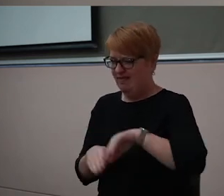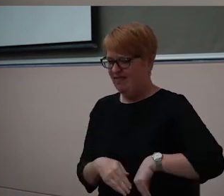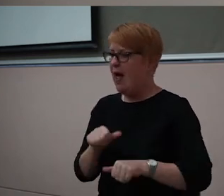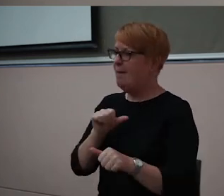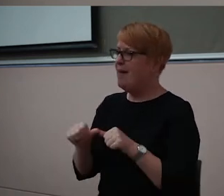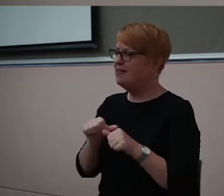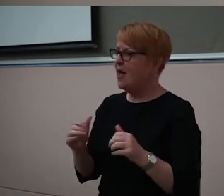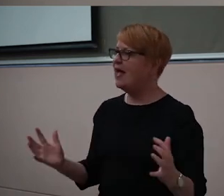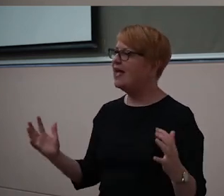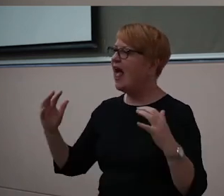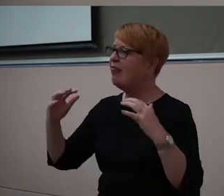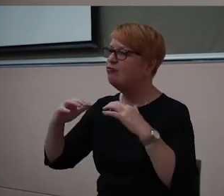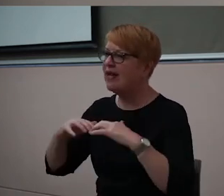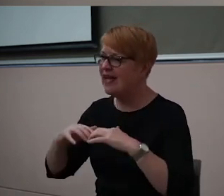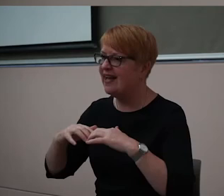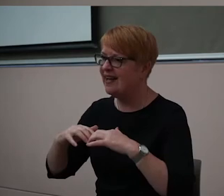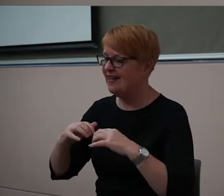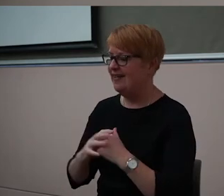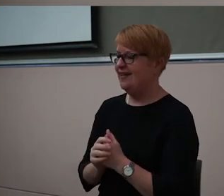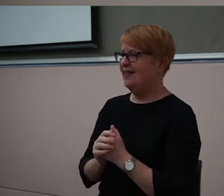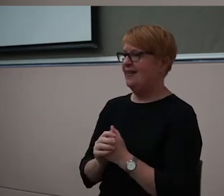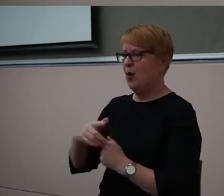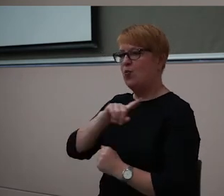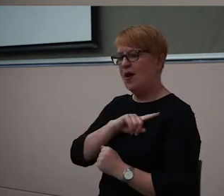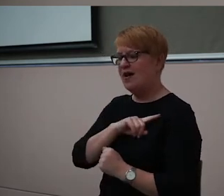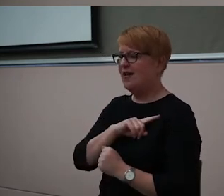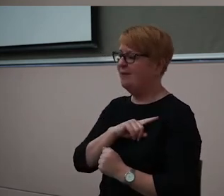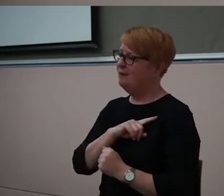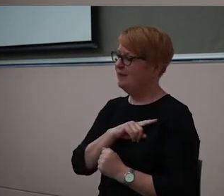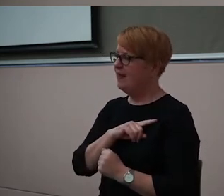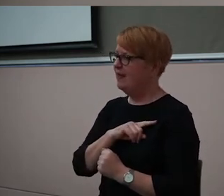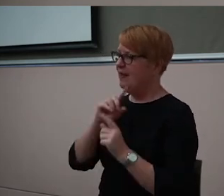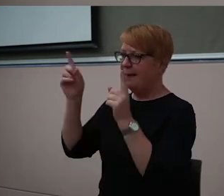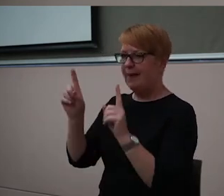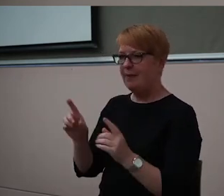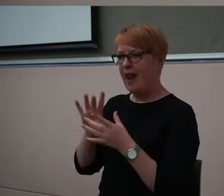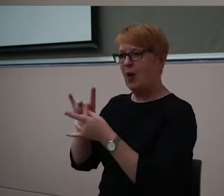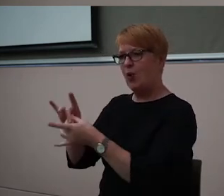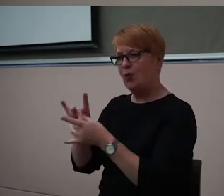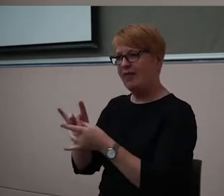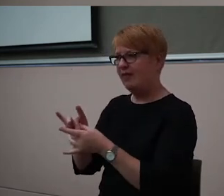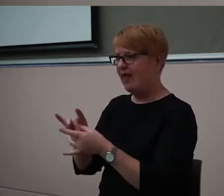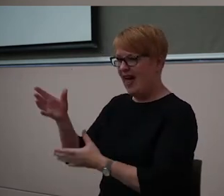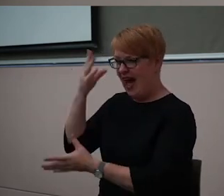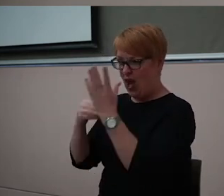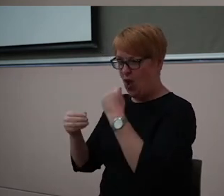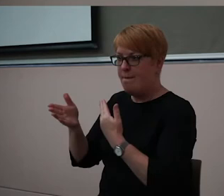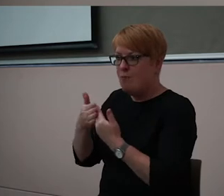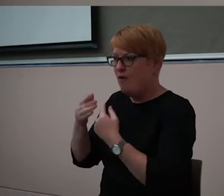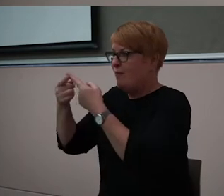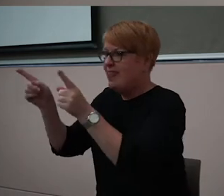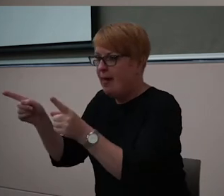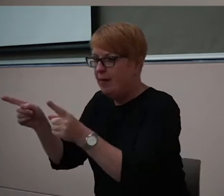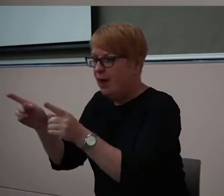and then was approached out of nowhere, and so I kind of took it upon myself to go up and down the UK